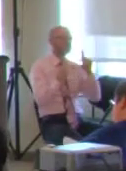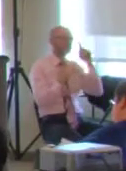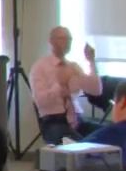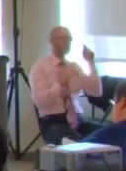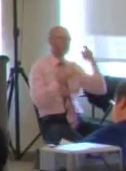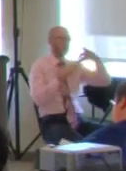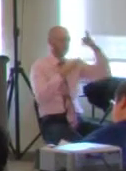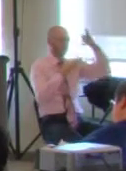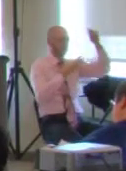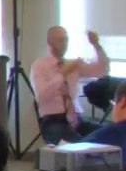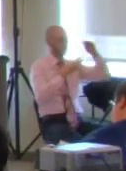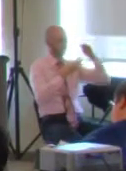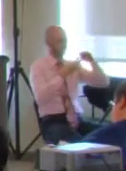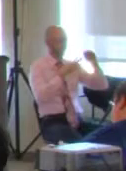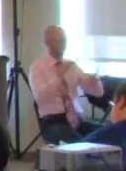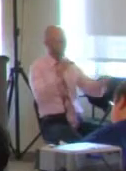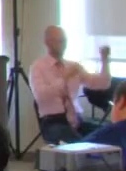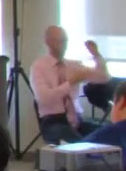of order.